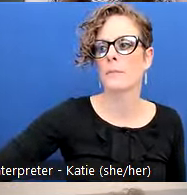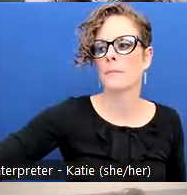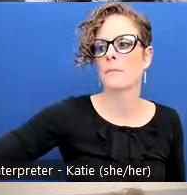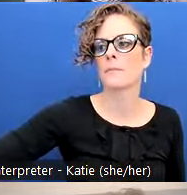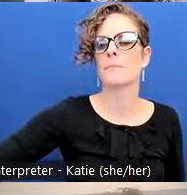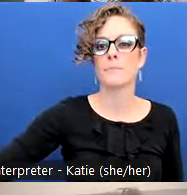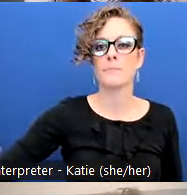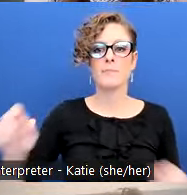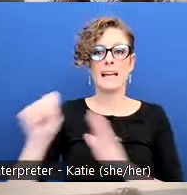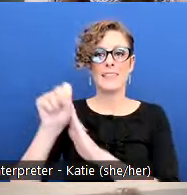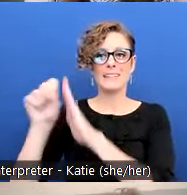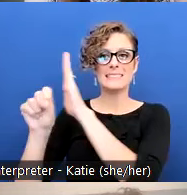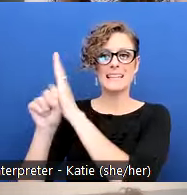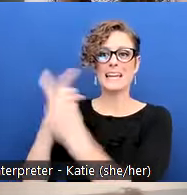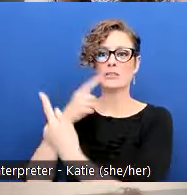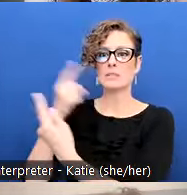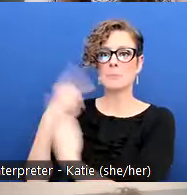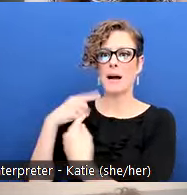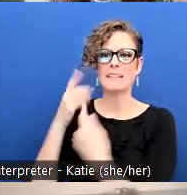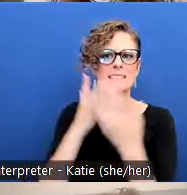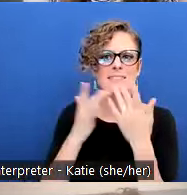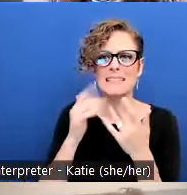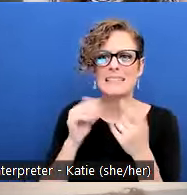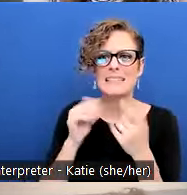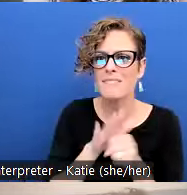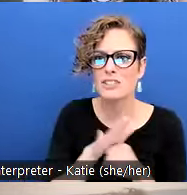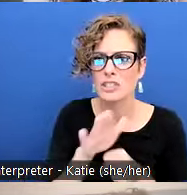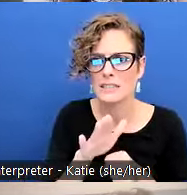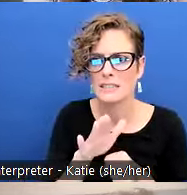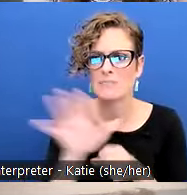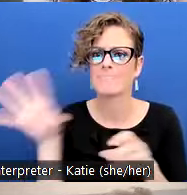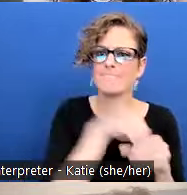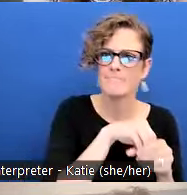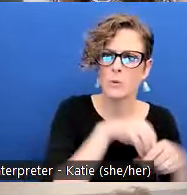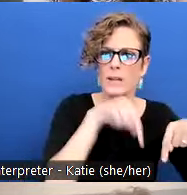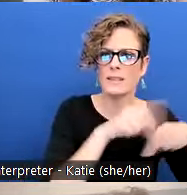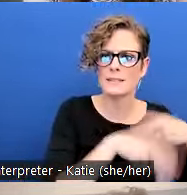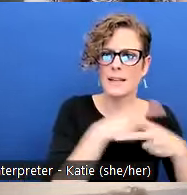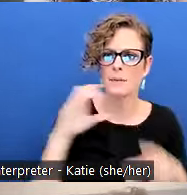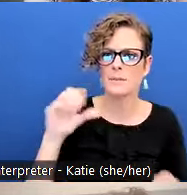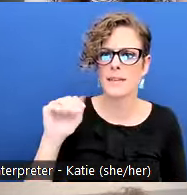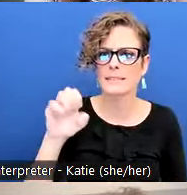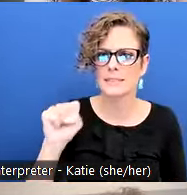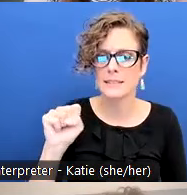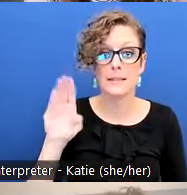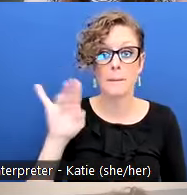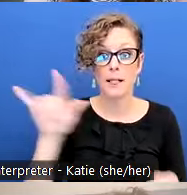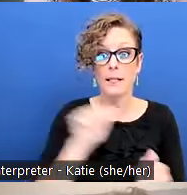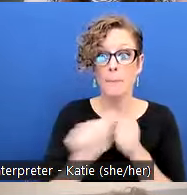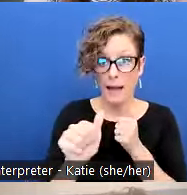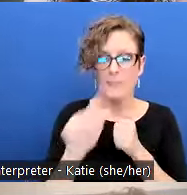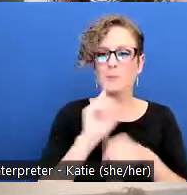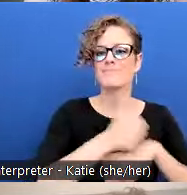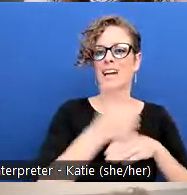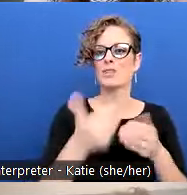from the state related to these cases. It creates a new office within the Department of Public